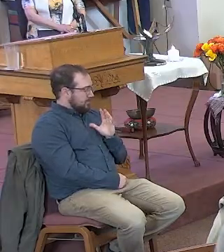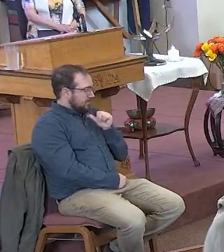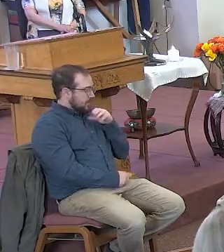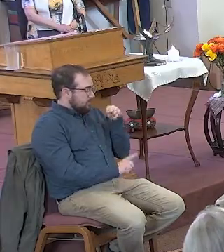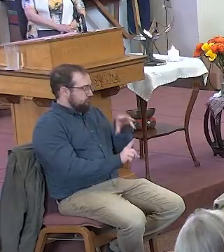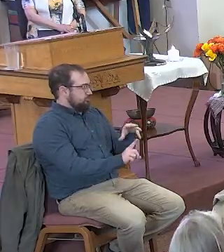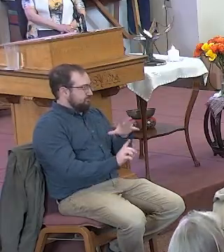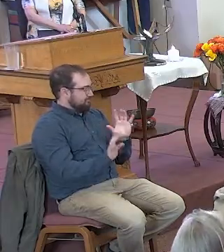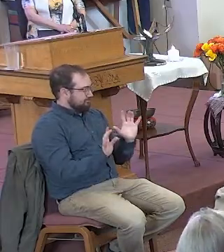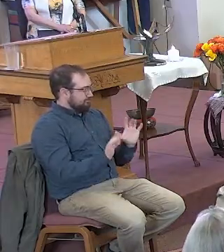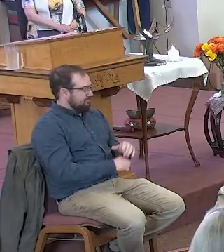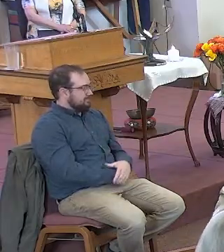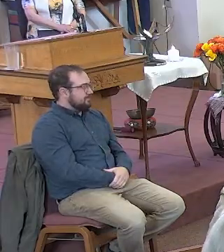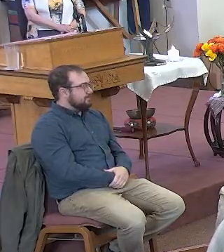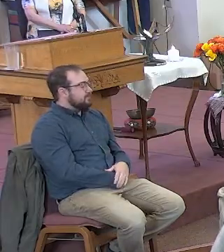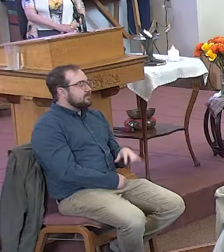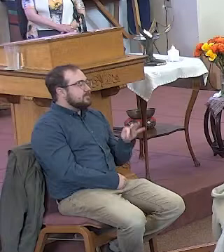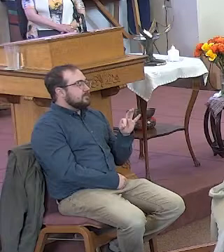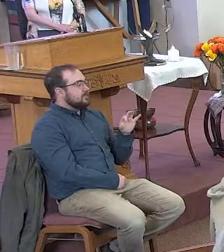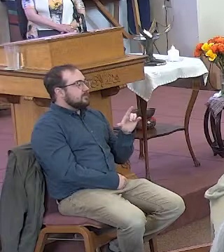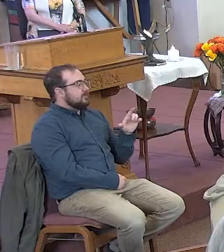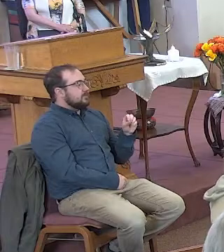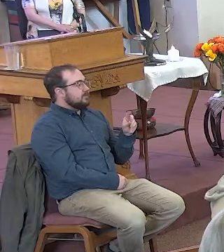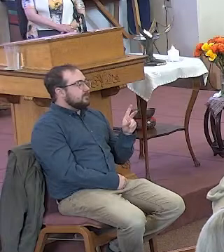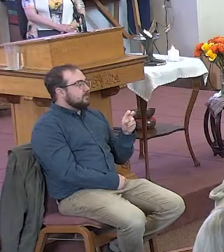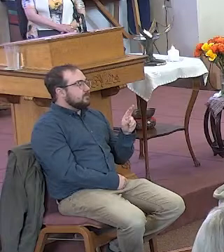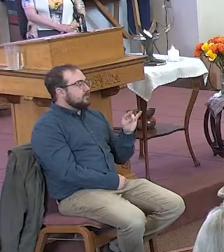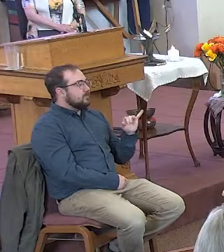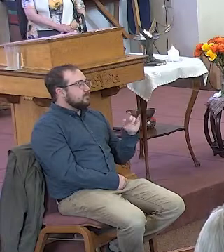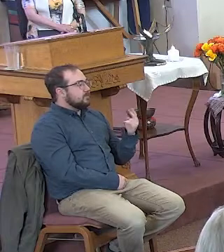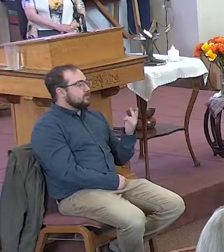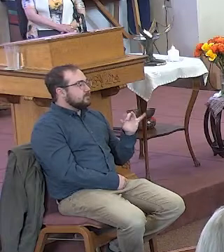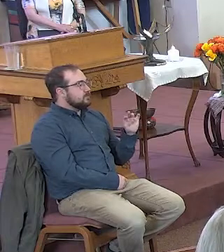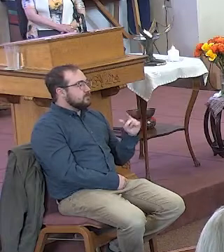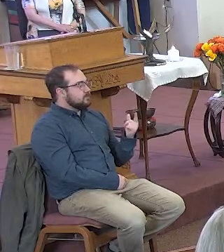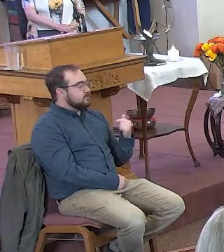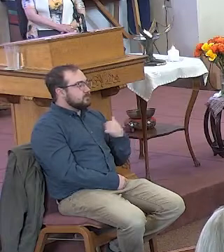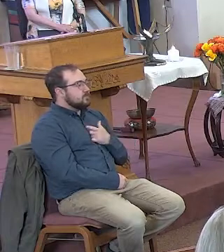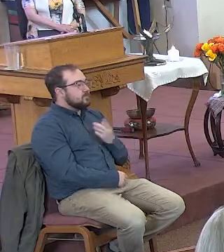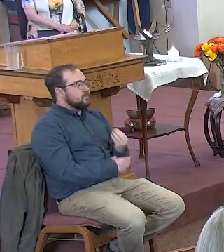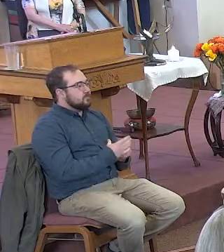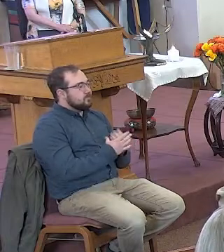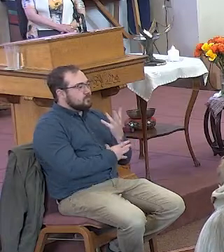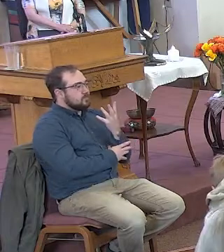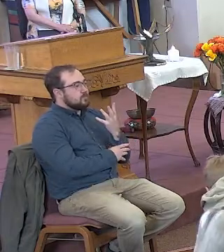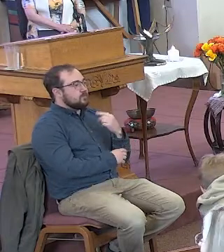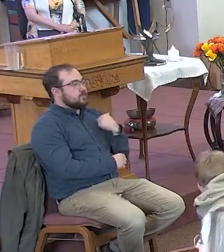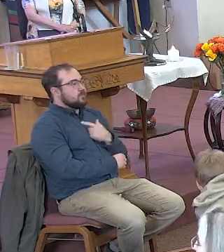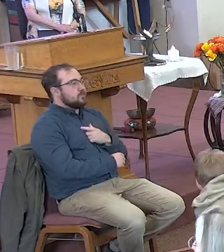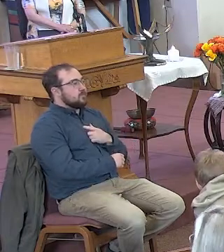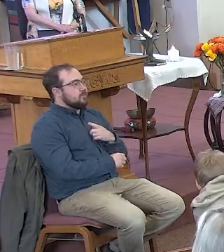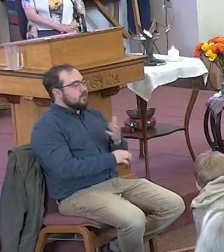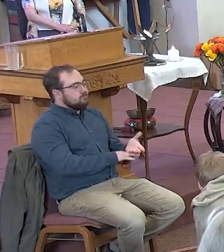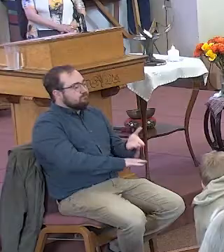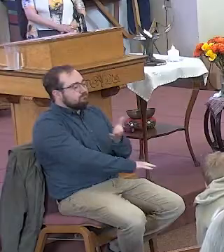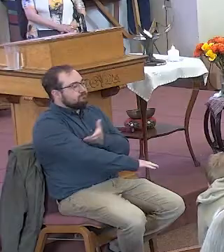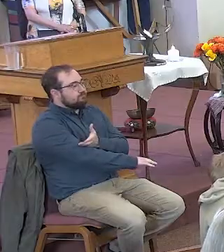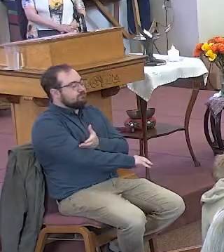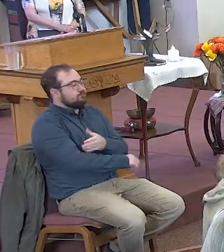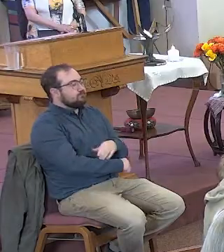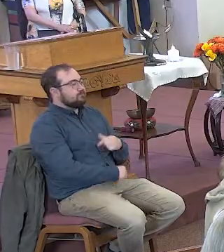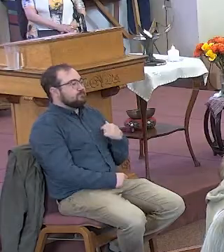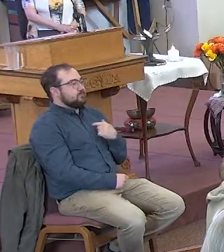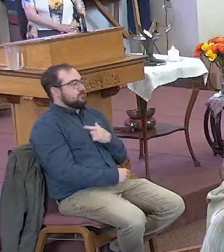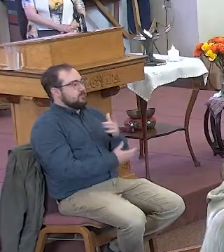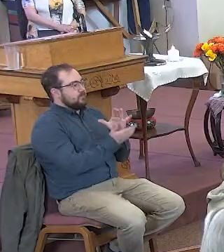on the spot. So flourishing is kind of when we grow and when we improve and when